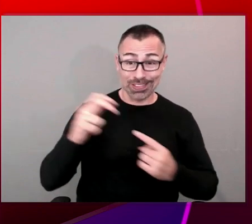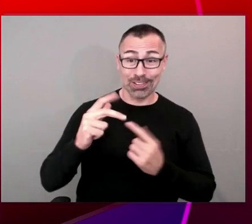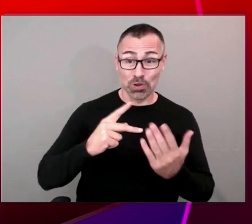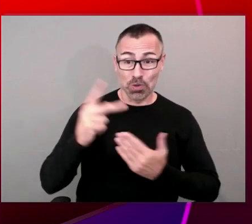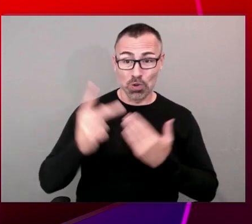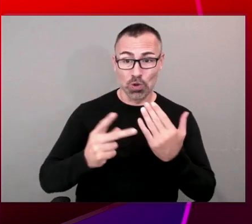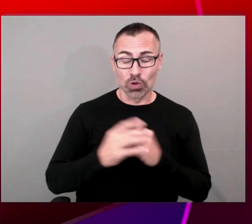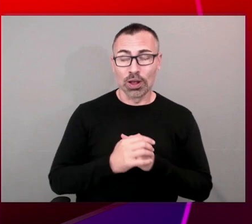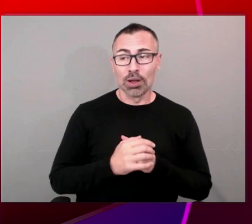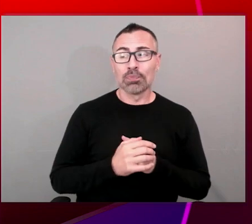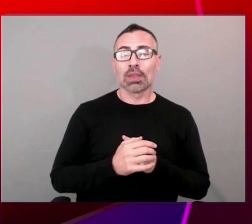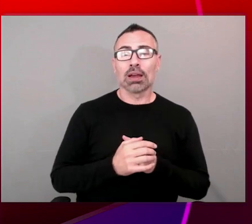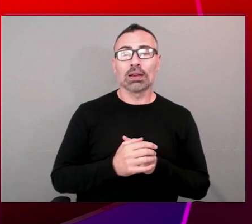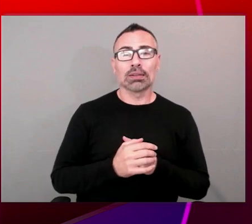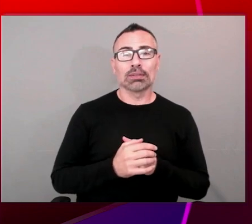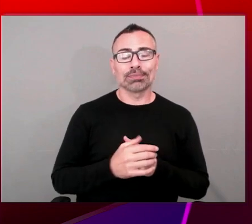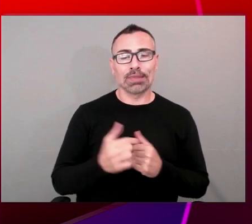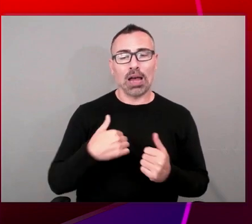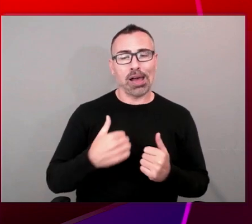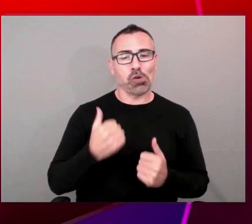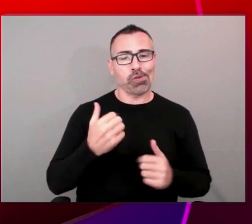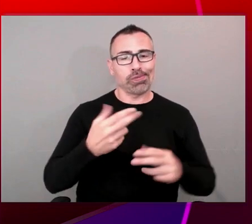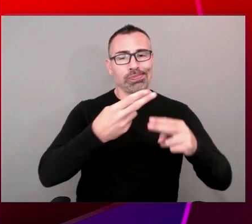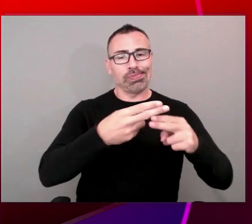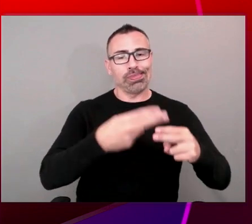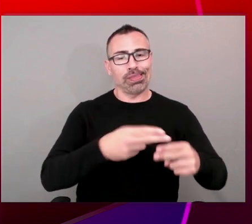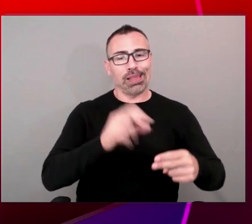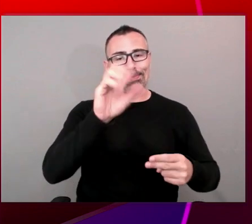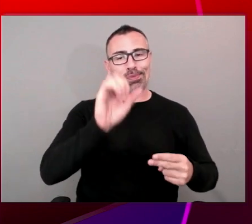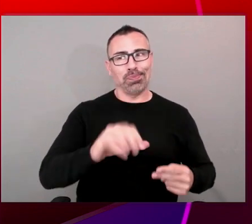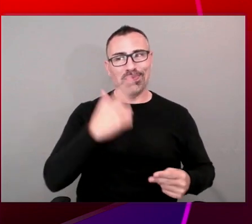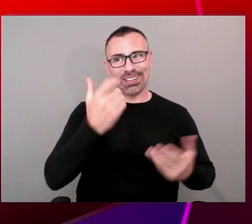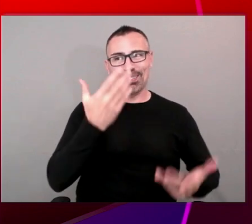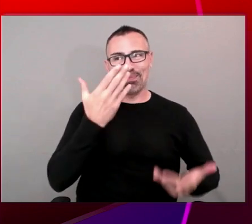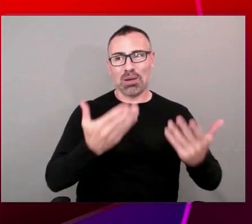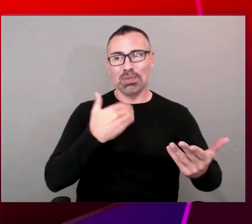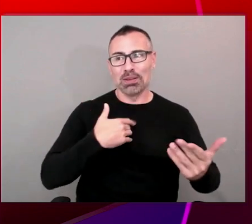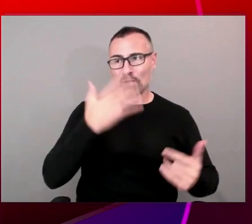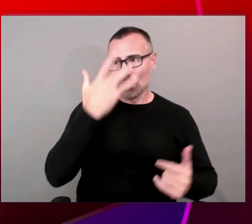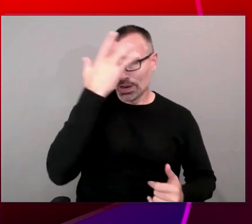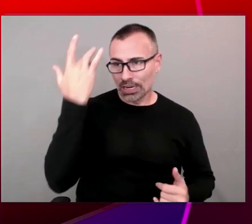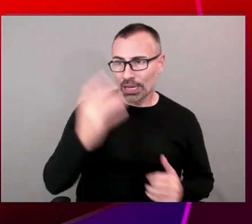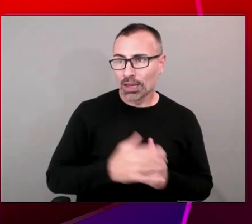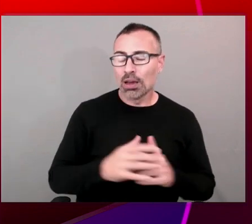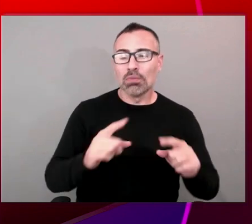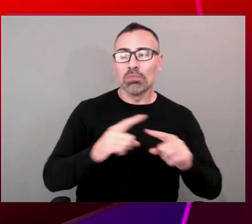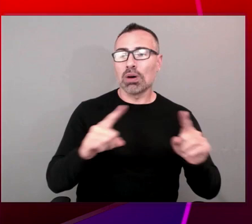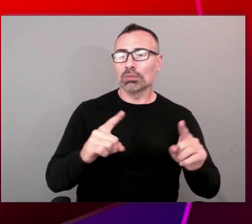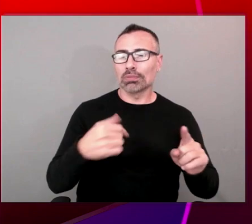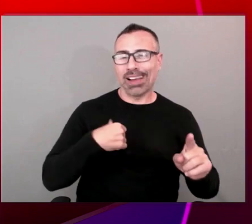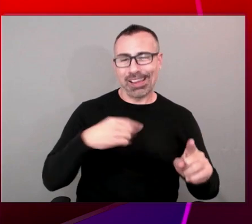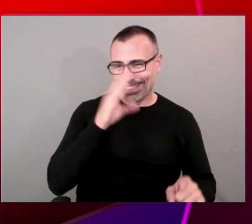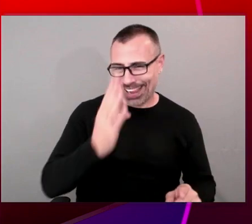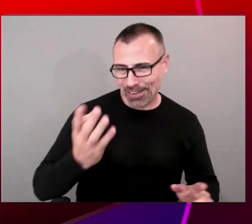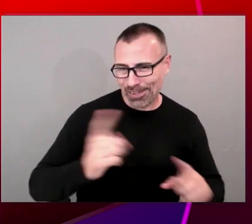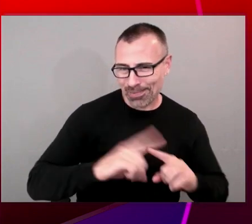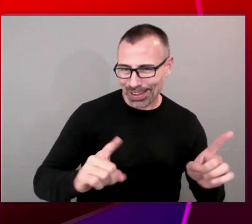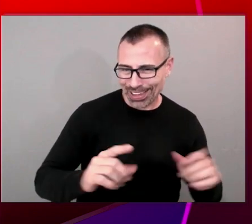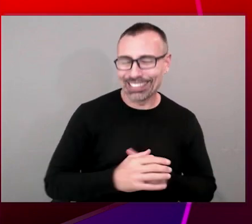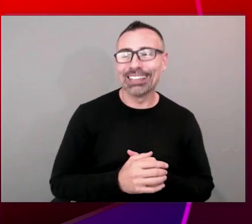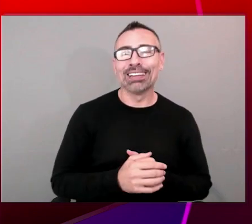that's great. I won't name names, just in case I forget anyone. No favoritism. No. I would never. Never. They're all my You favorites. can name